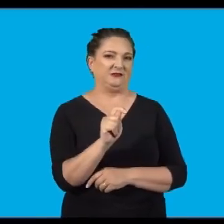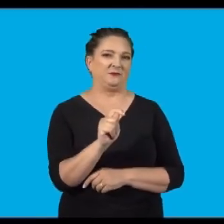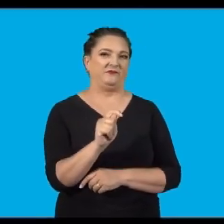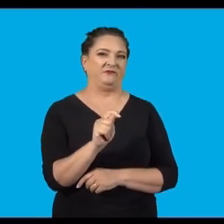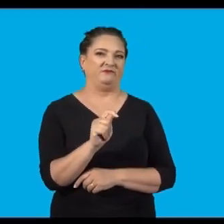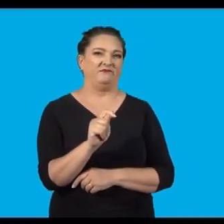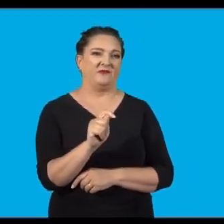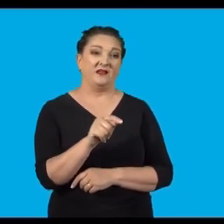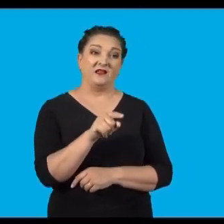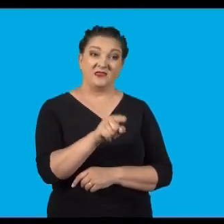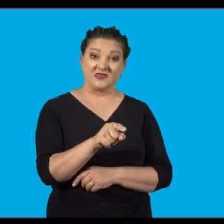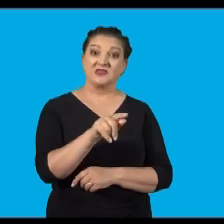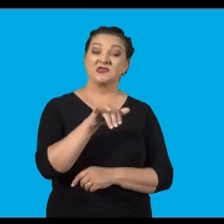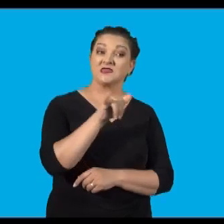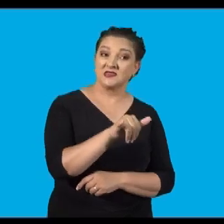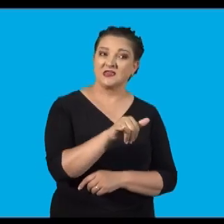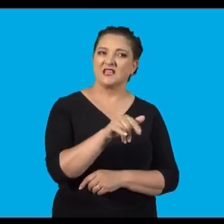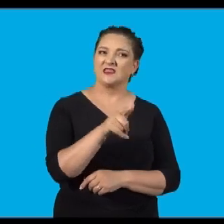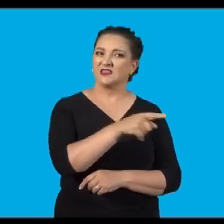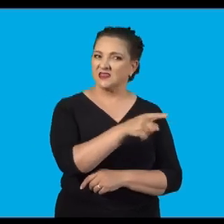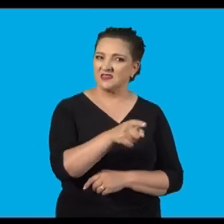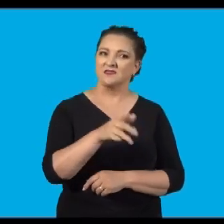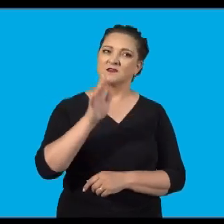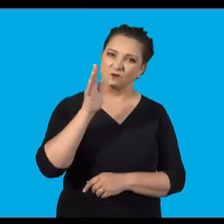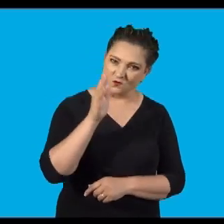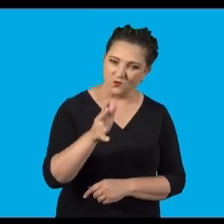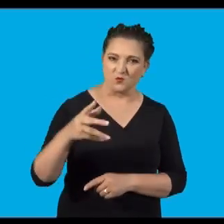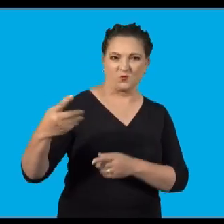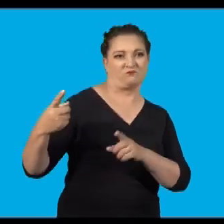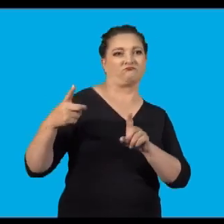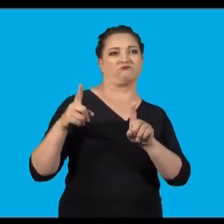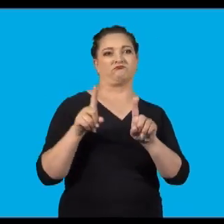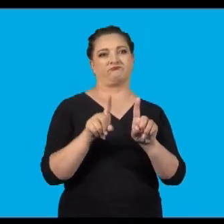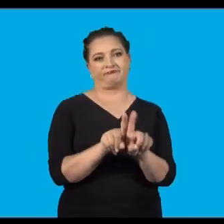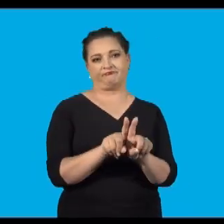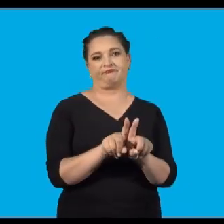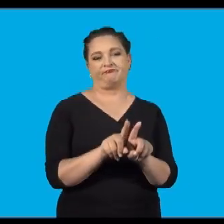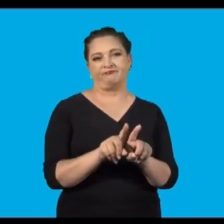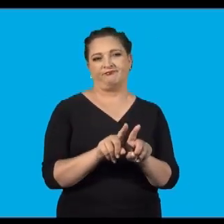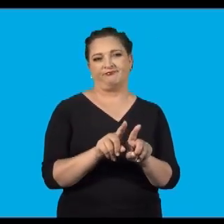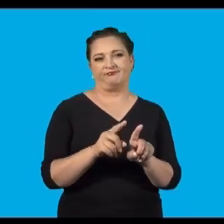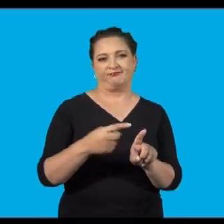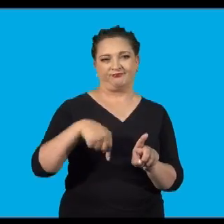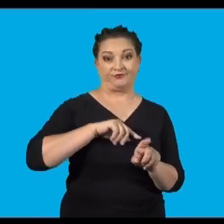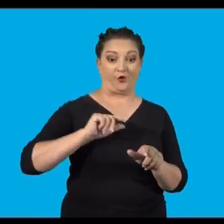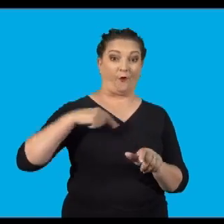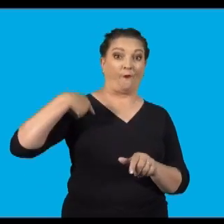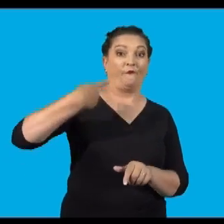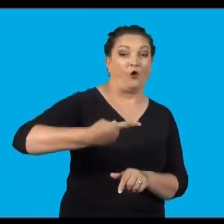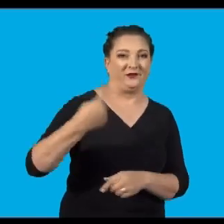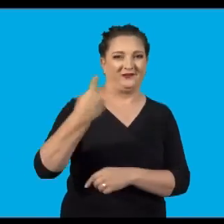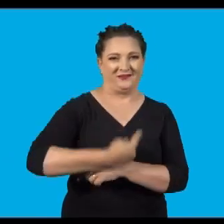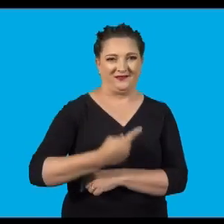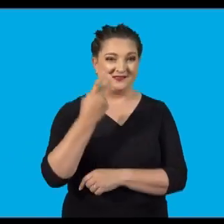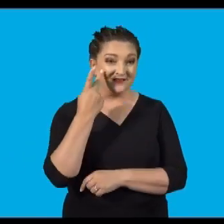little word for reported speech, that they would accompany us the following day.